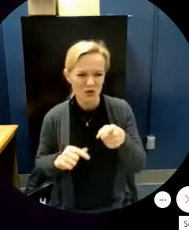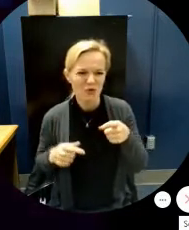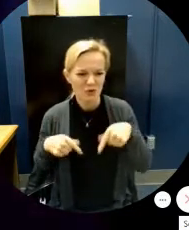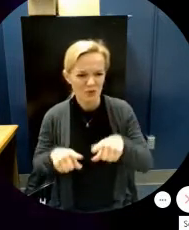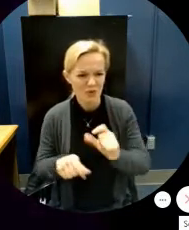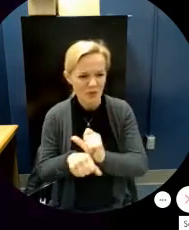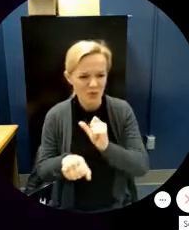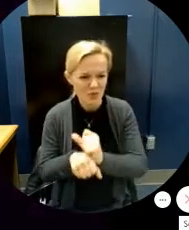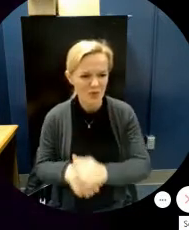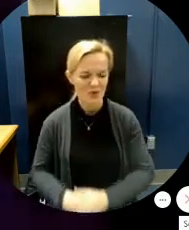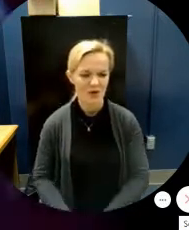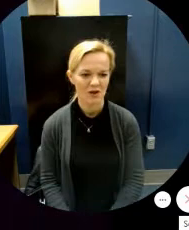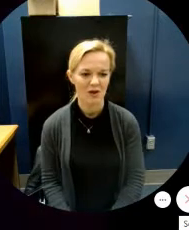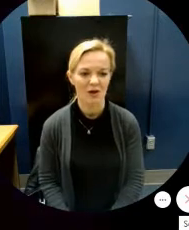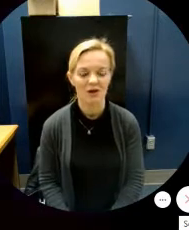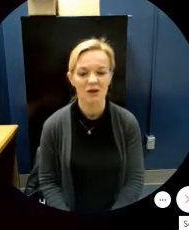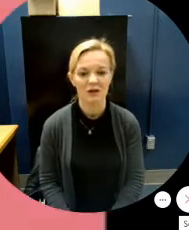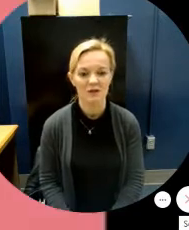Mike, you want to